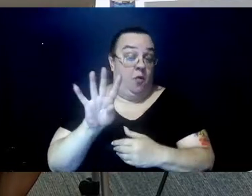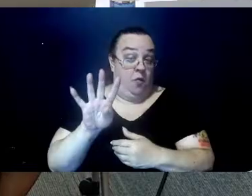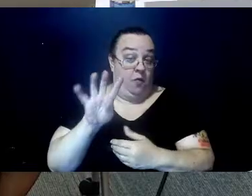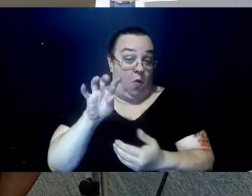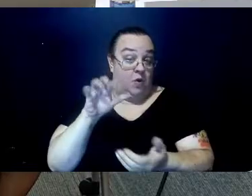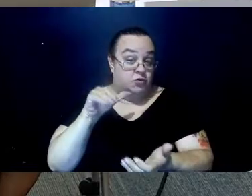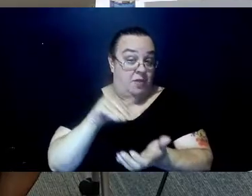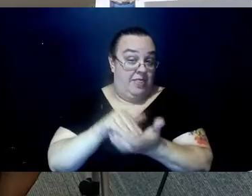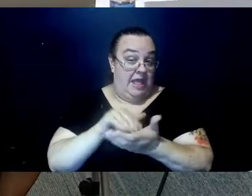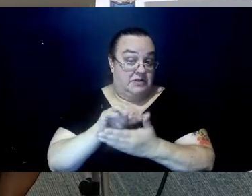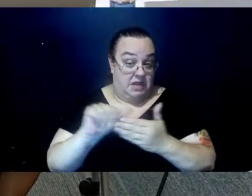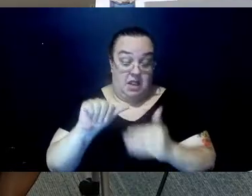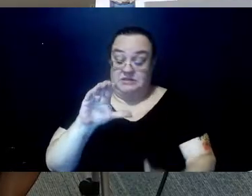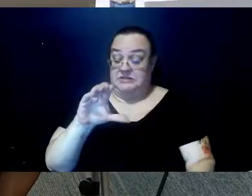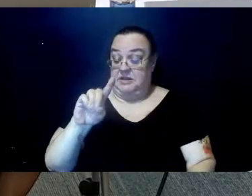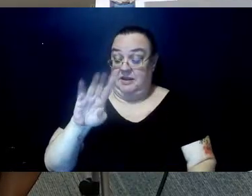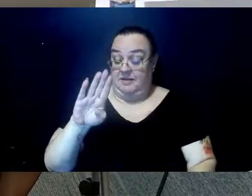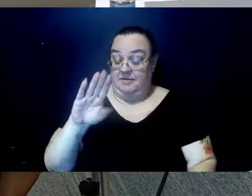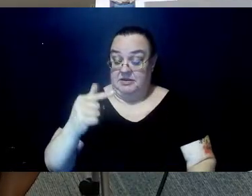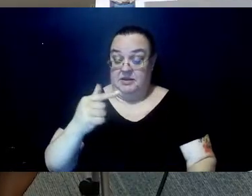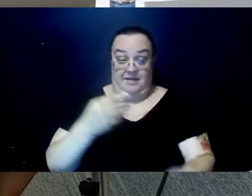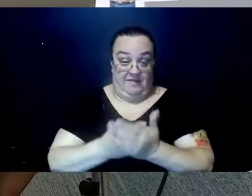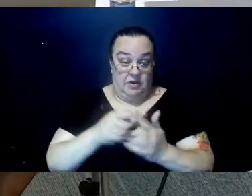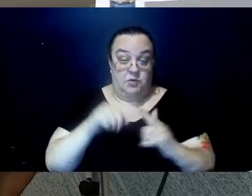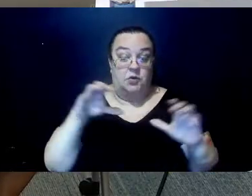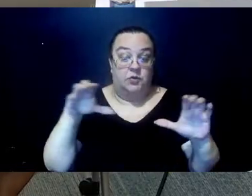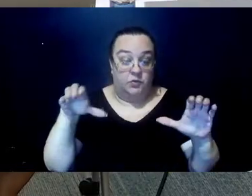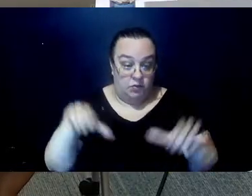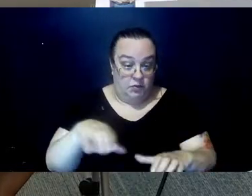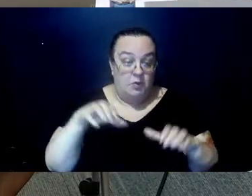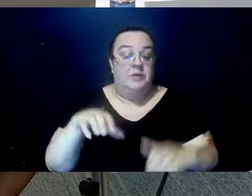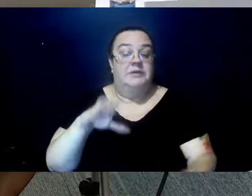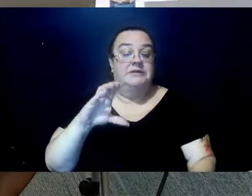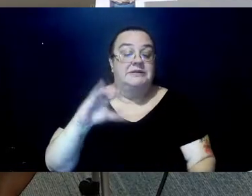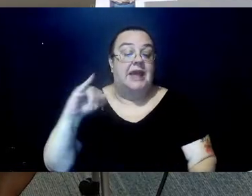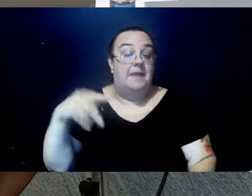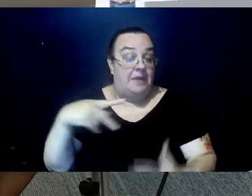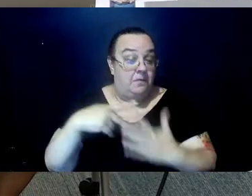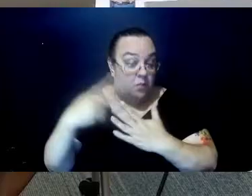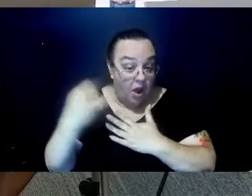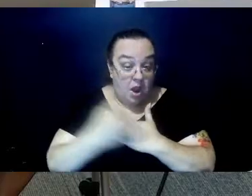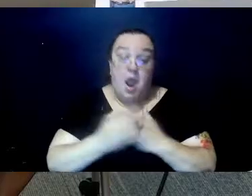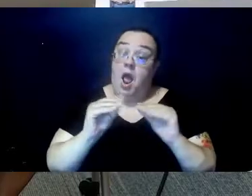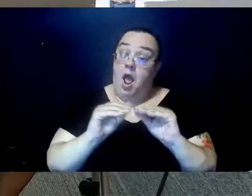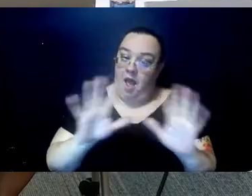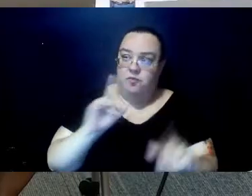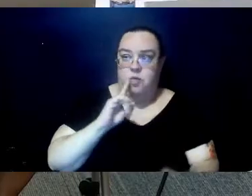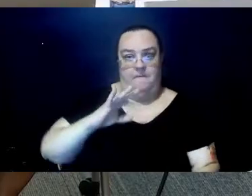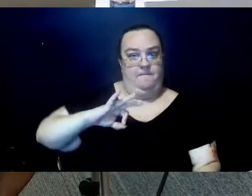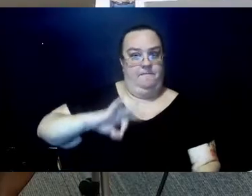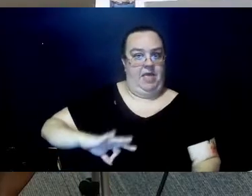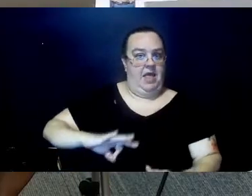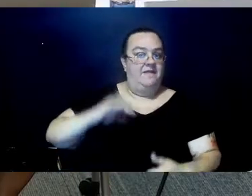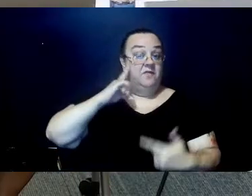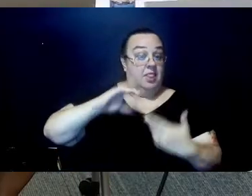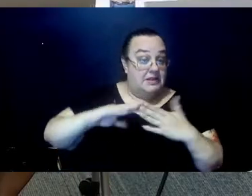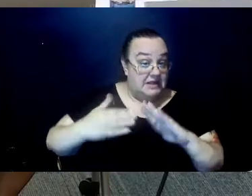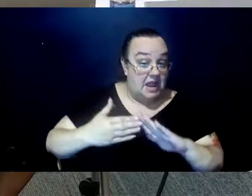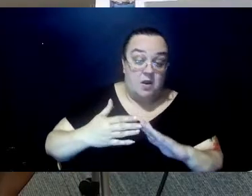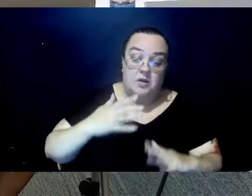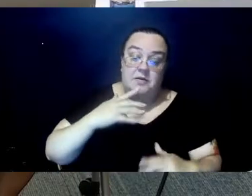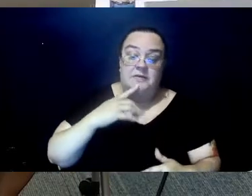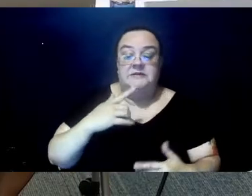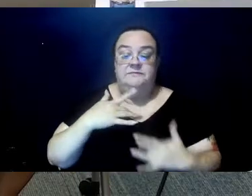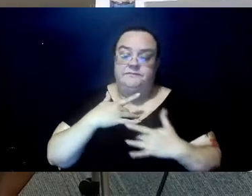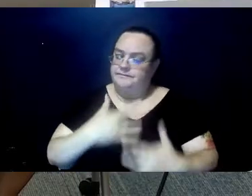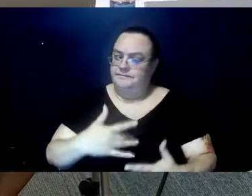in CDBG funding to do CIP projects, which obviously is very beneficial to the town, and usually I've not seen it